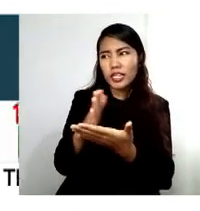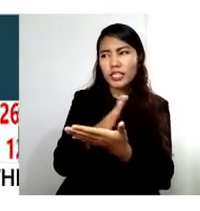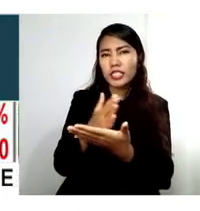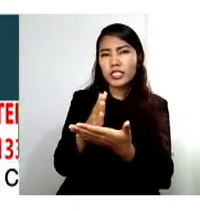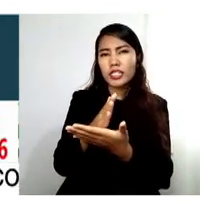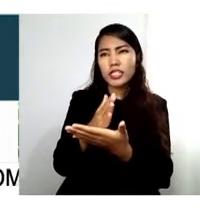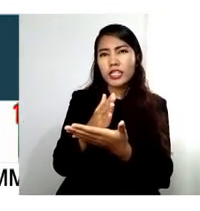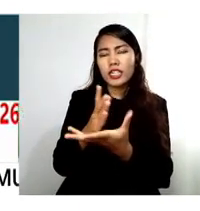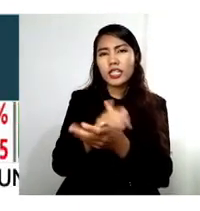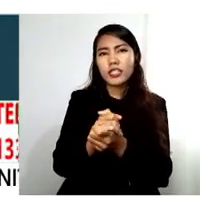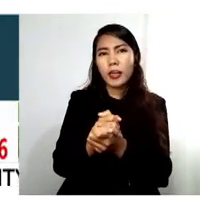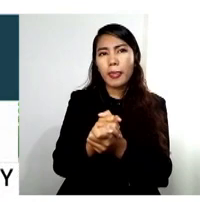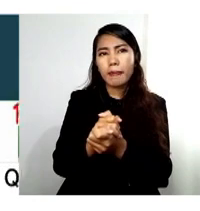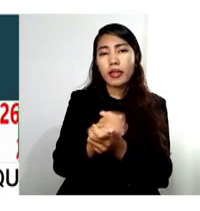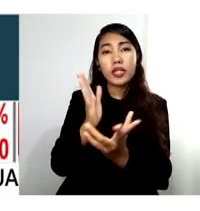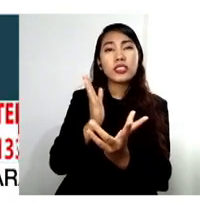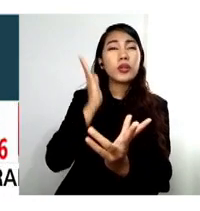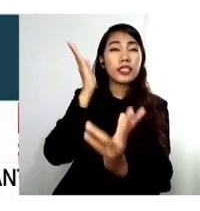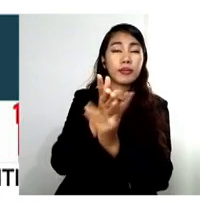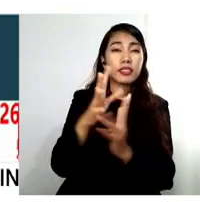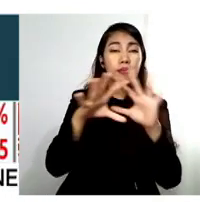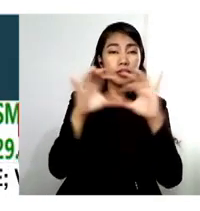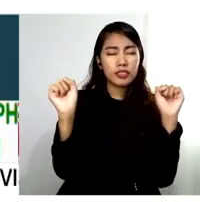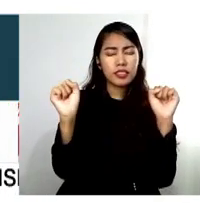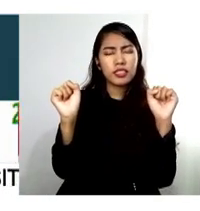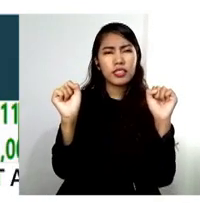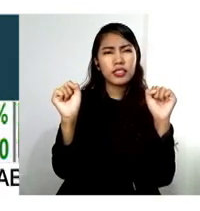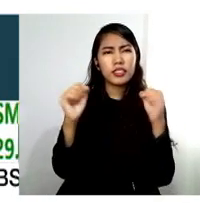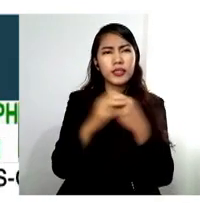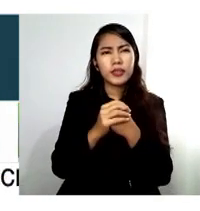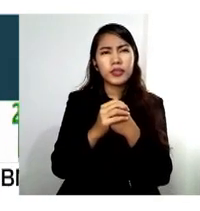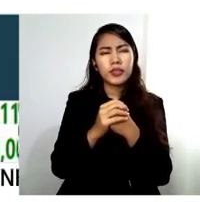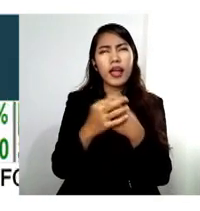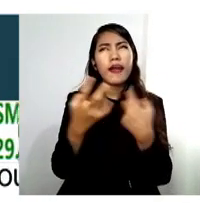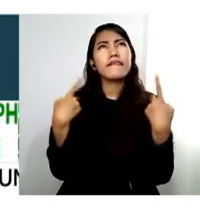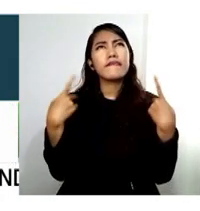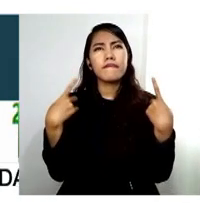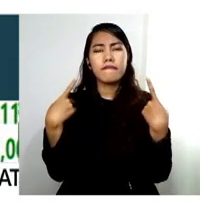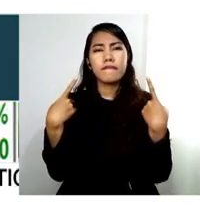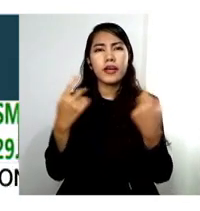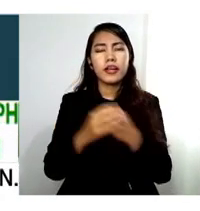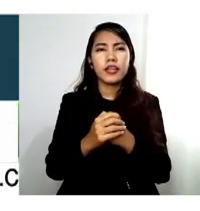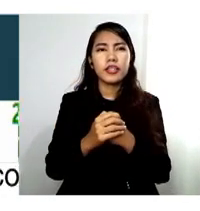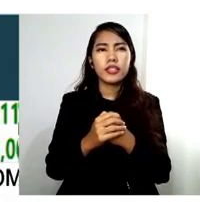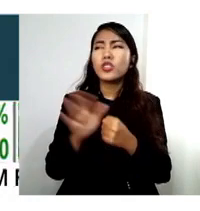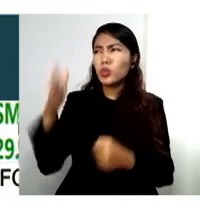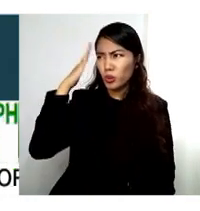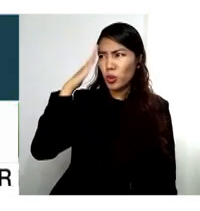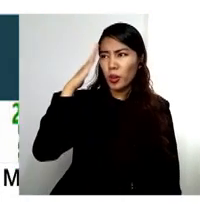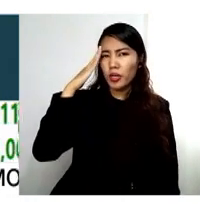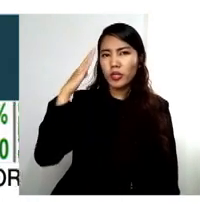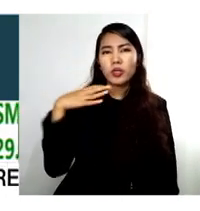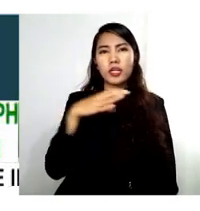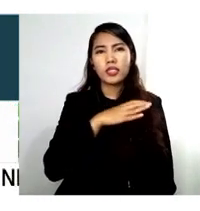party president, who's also the president, because there is talk, and you know about this. Congressman Elri Villafuerte has